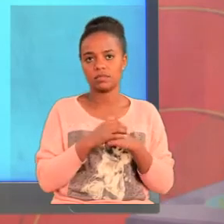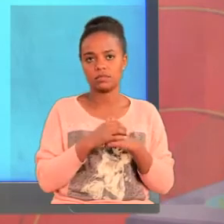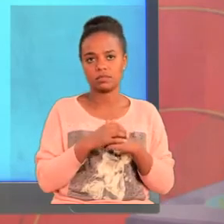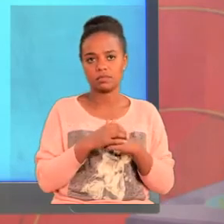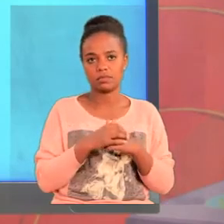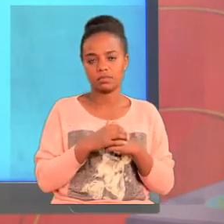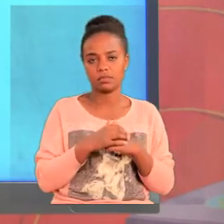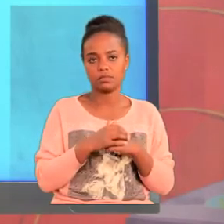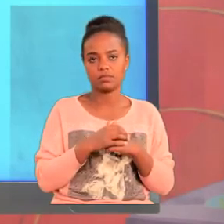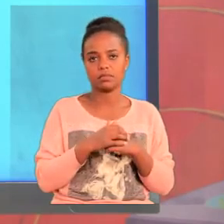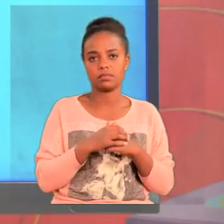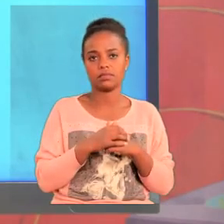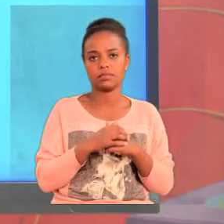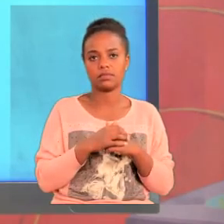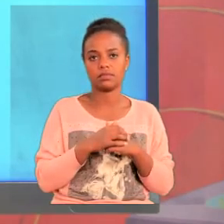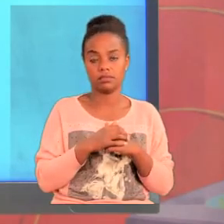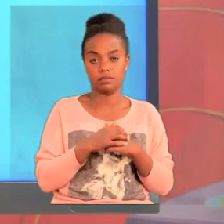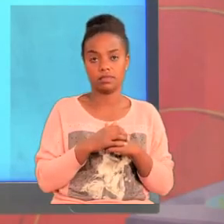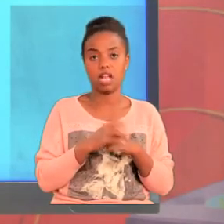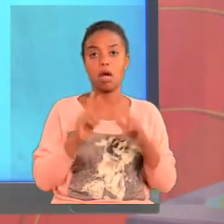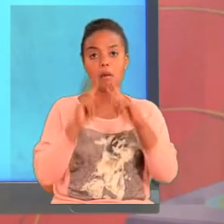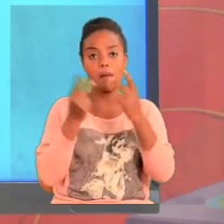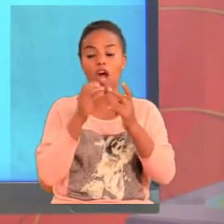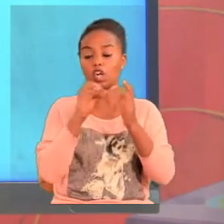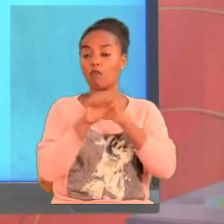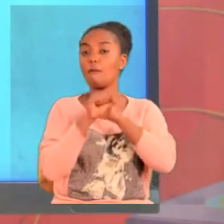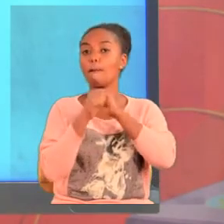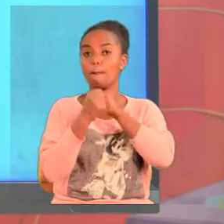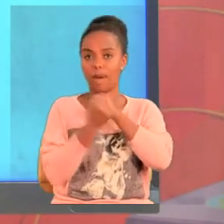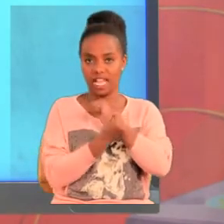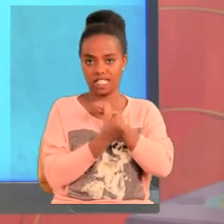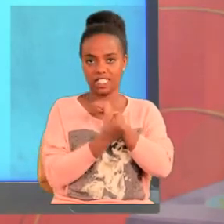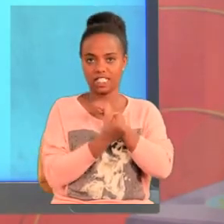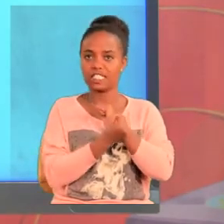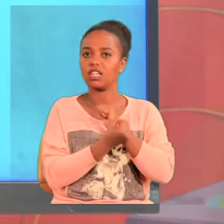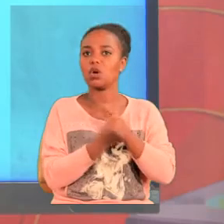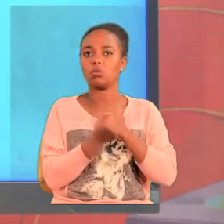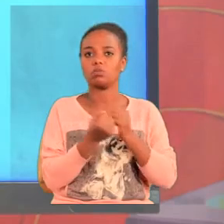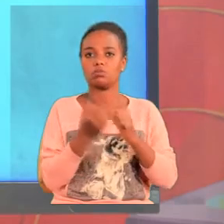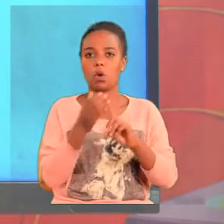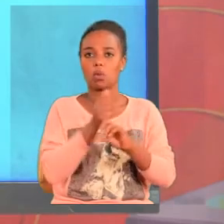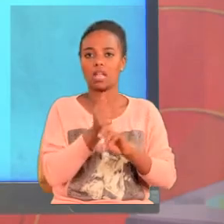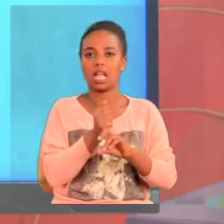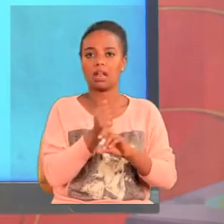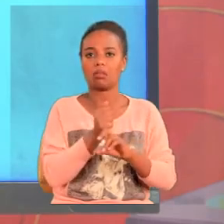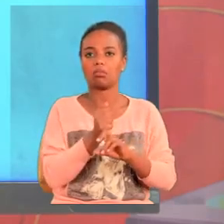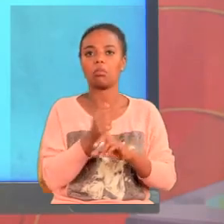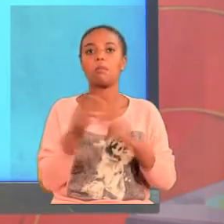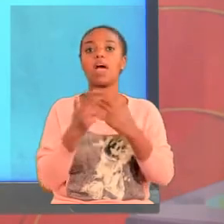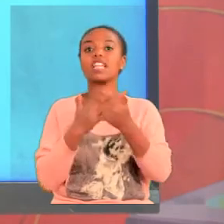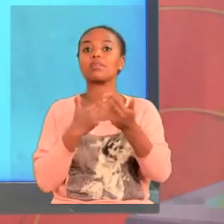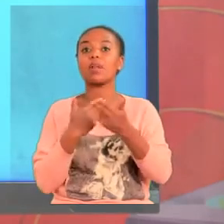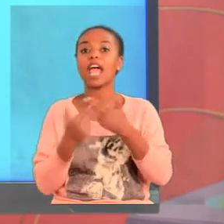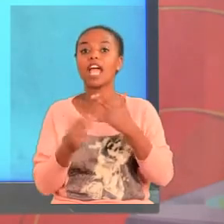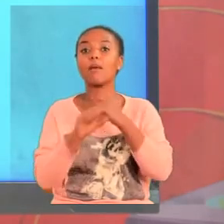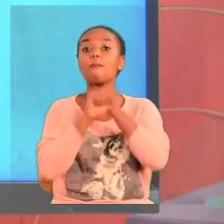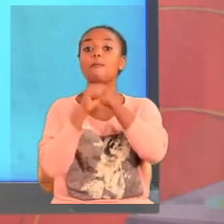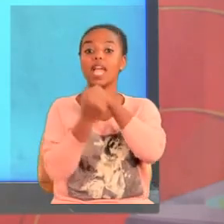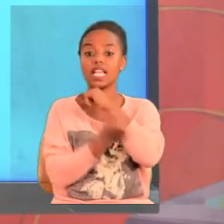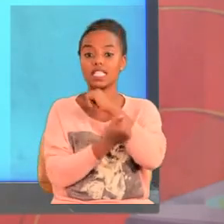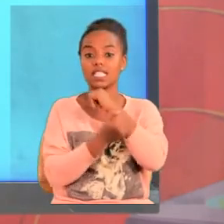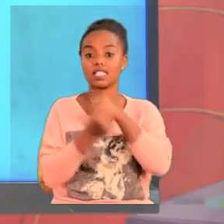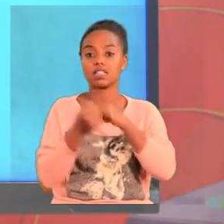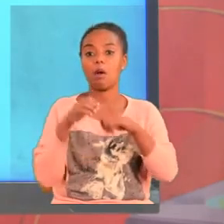Percentage is the part of a base which is obtained by multiplying the base